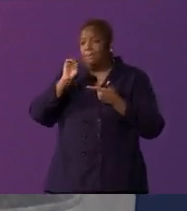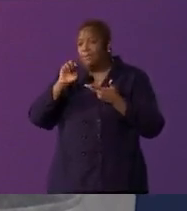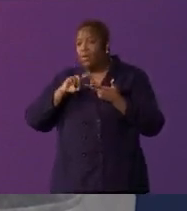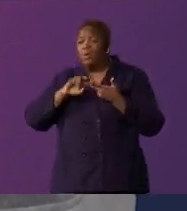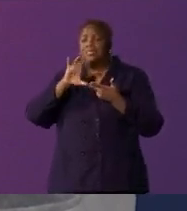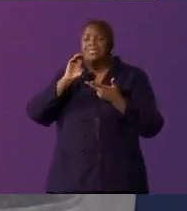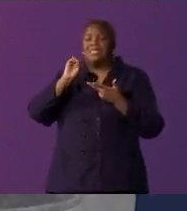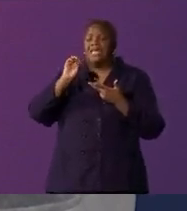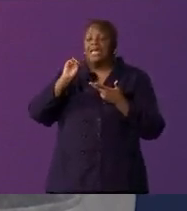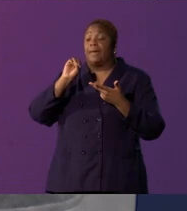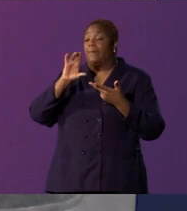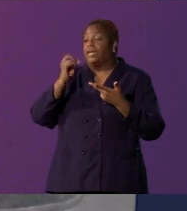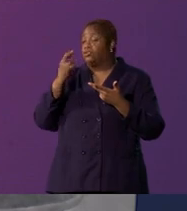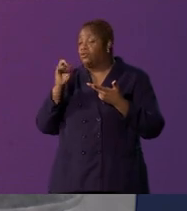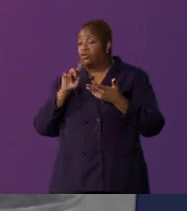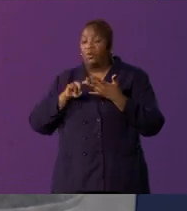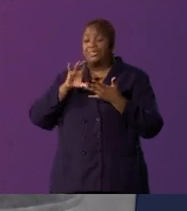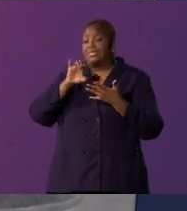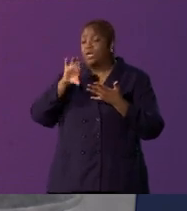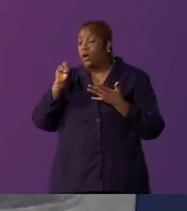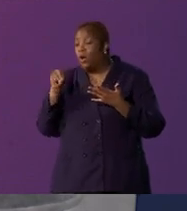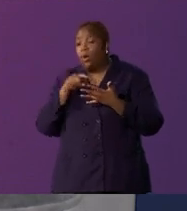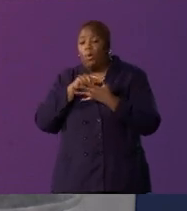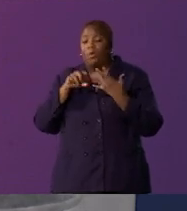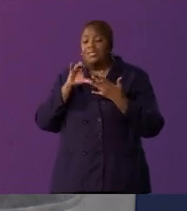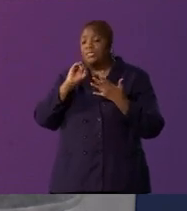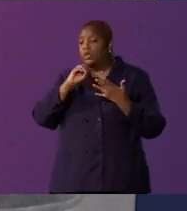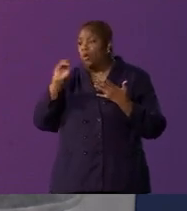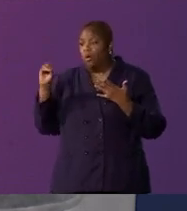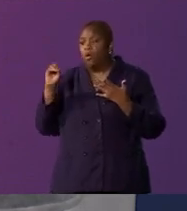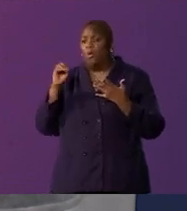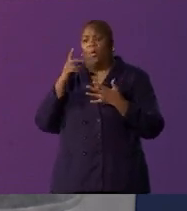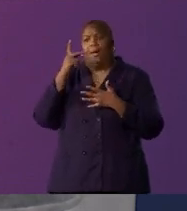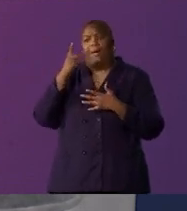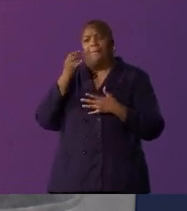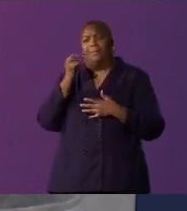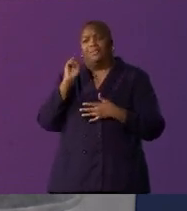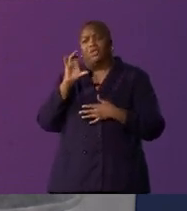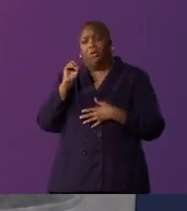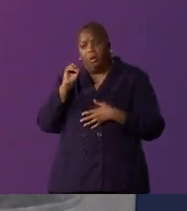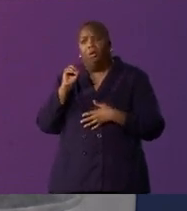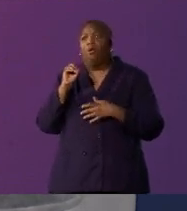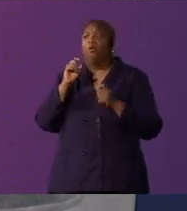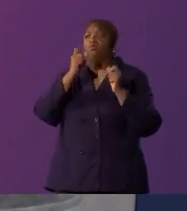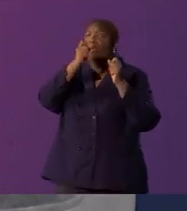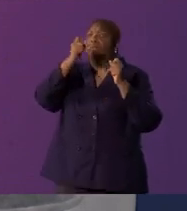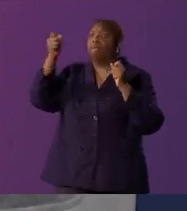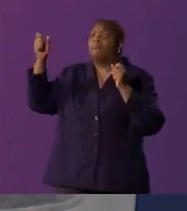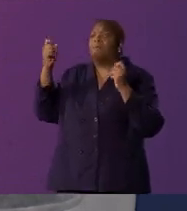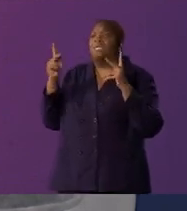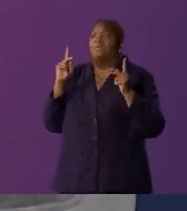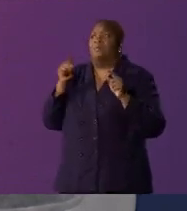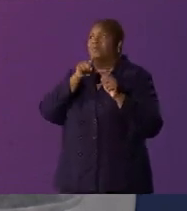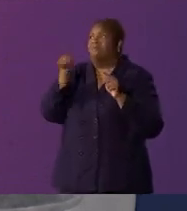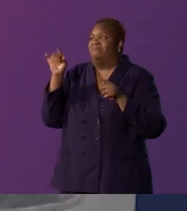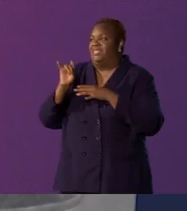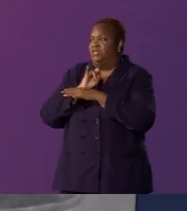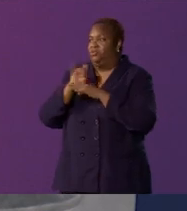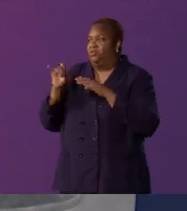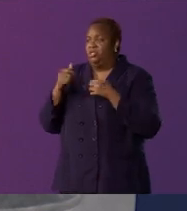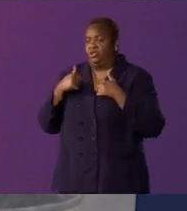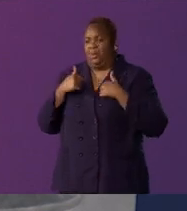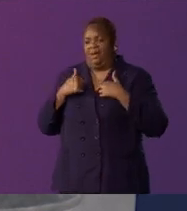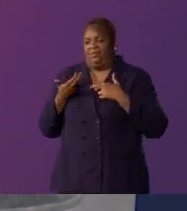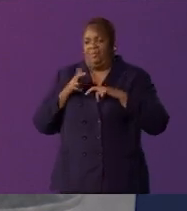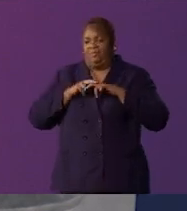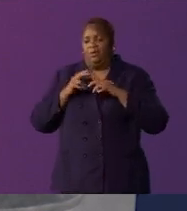CHROs, CEOs, COOs, PepsiCo has supplied a lot of people to industry. So now I have to build on that history of